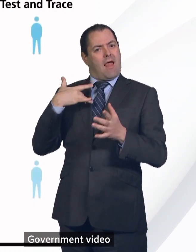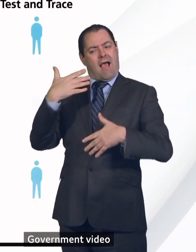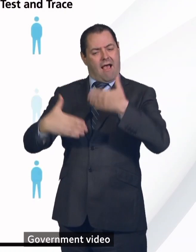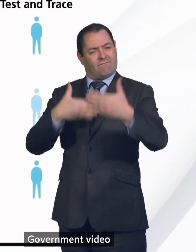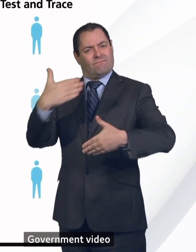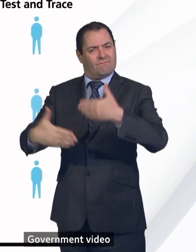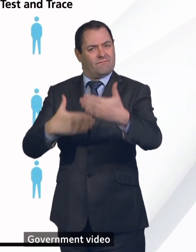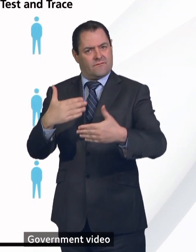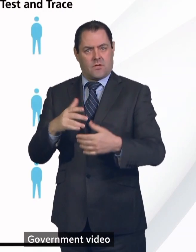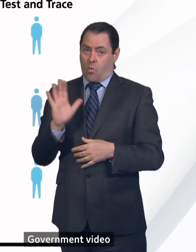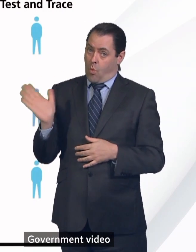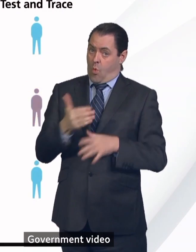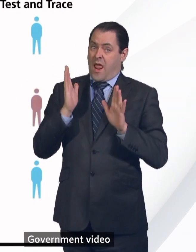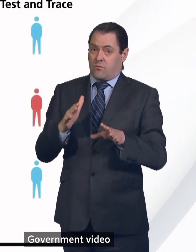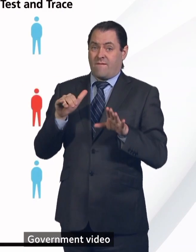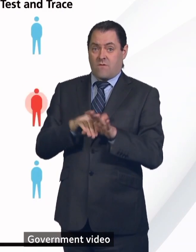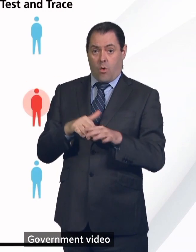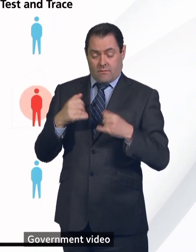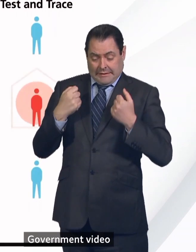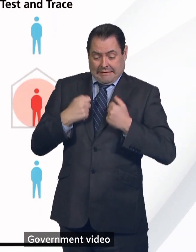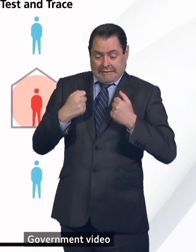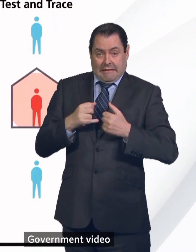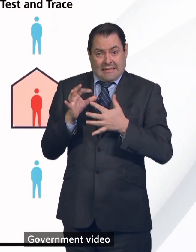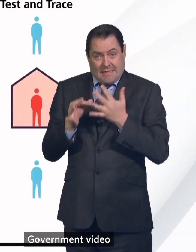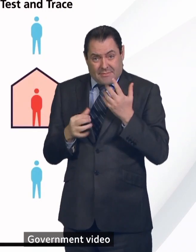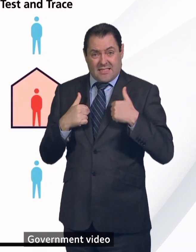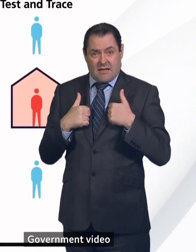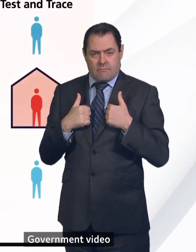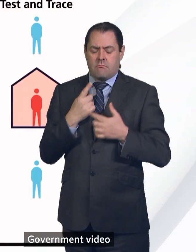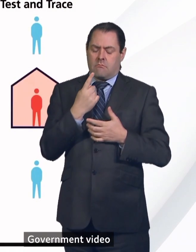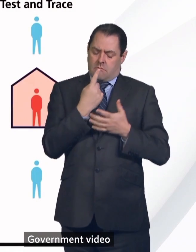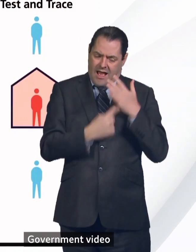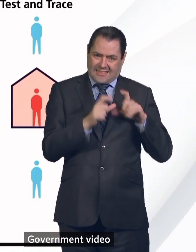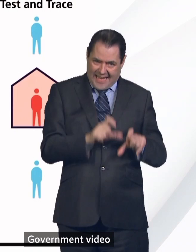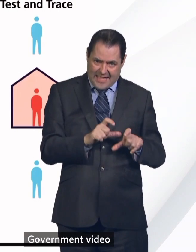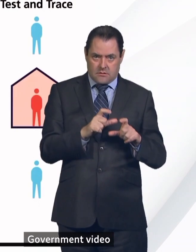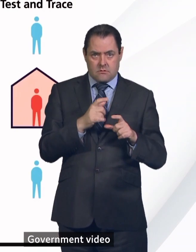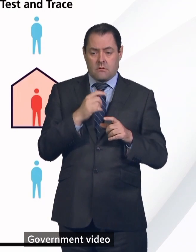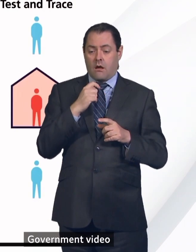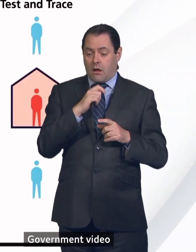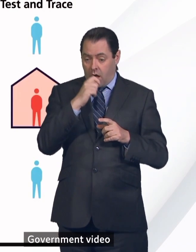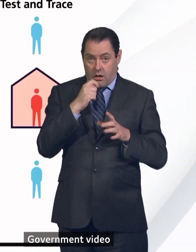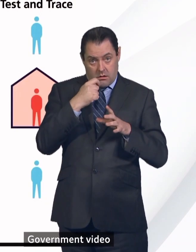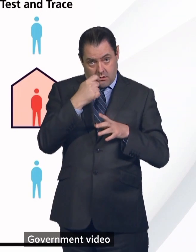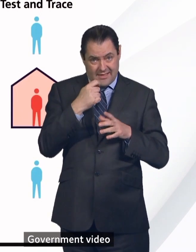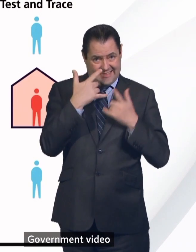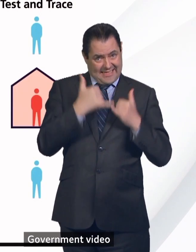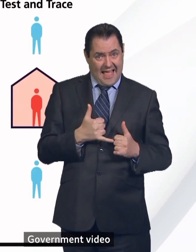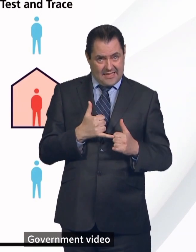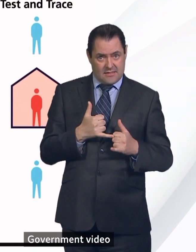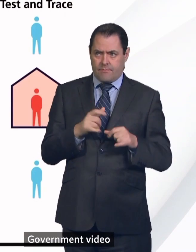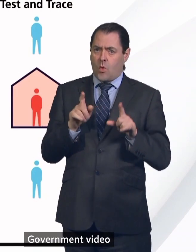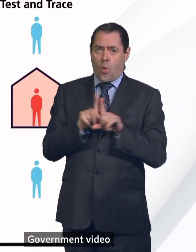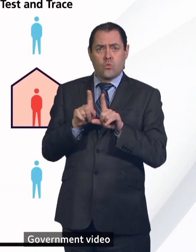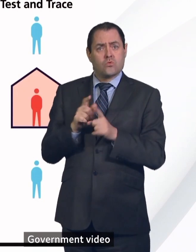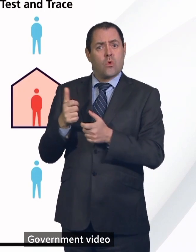play their part. If you have symptoms, self-isolate, get tested, and also self-isolate if you are